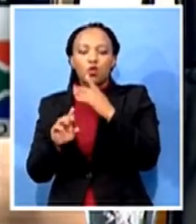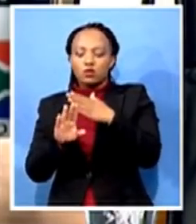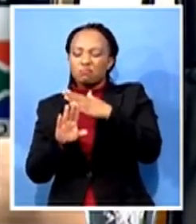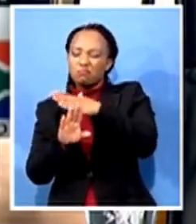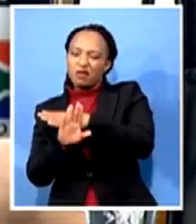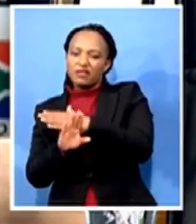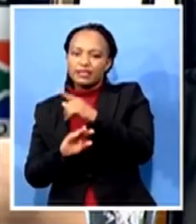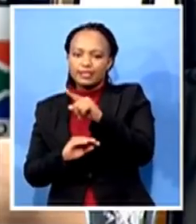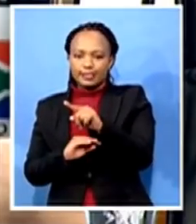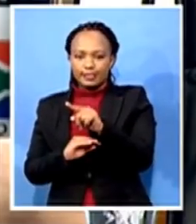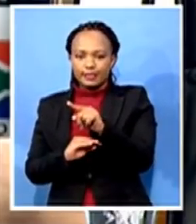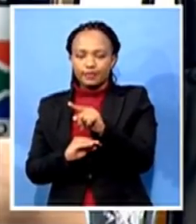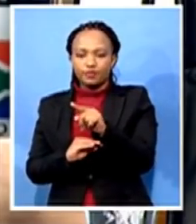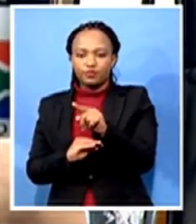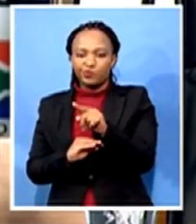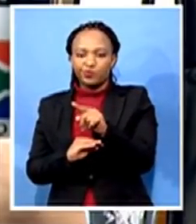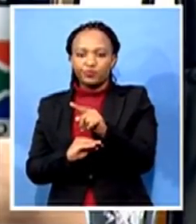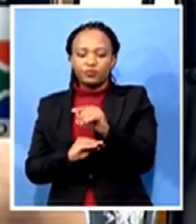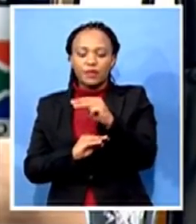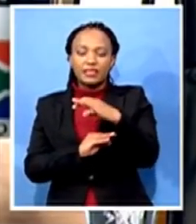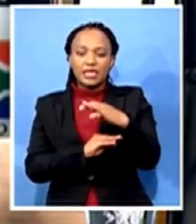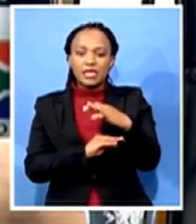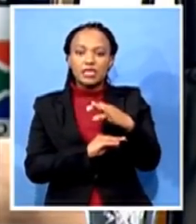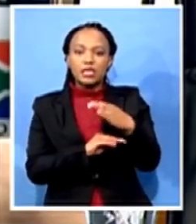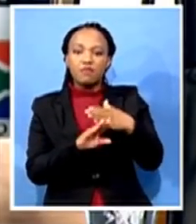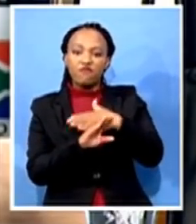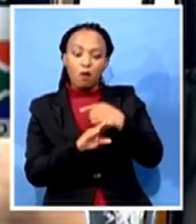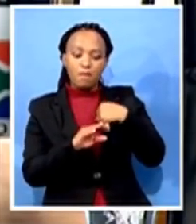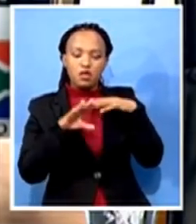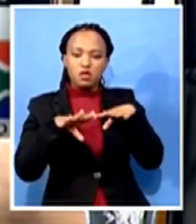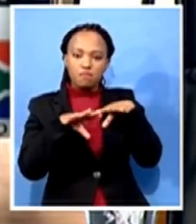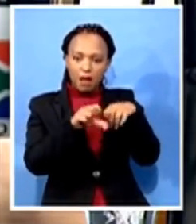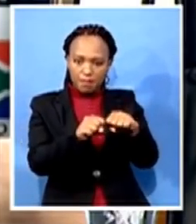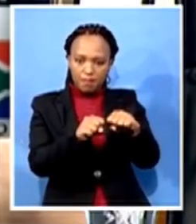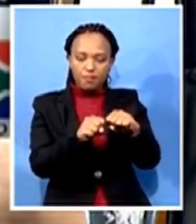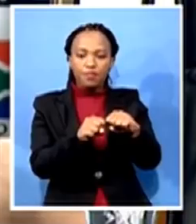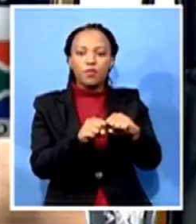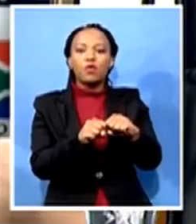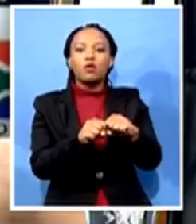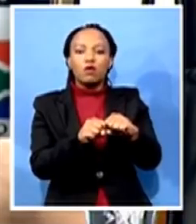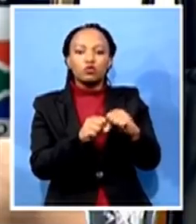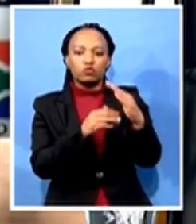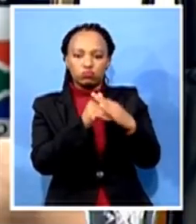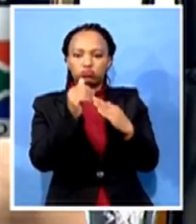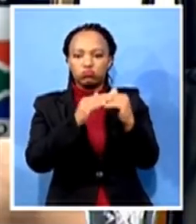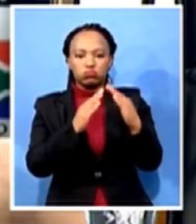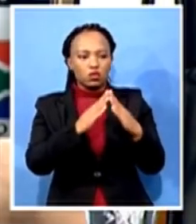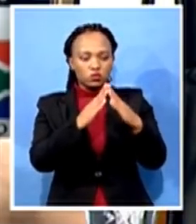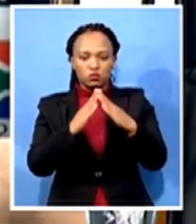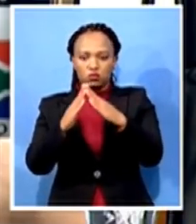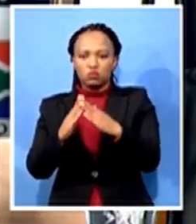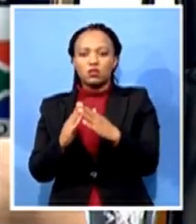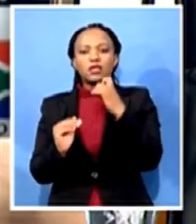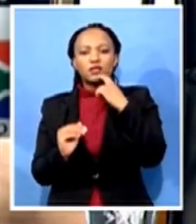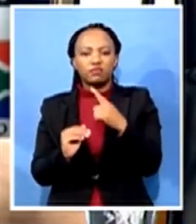MECs before me to construct houses, so there will be no issue at all